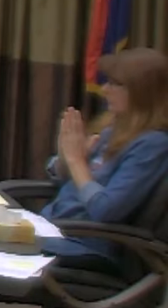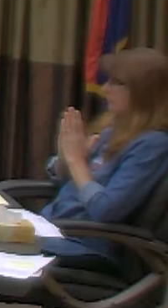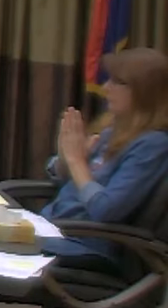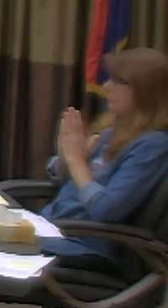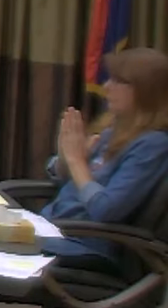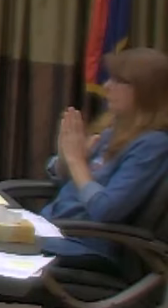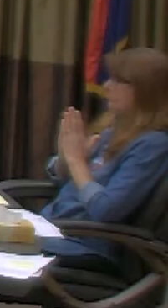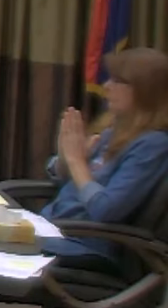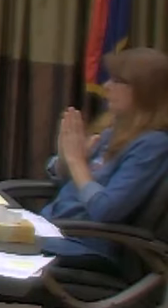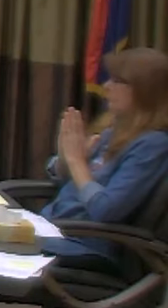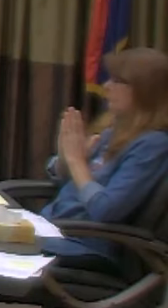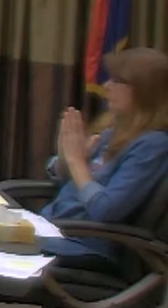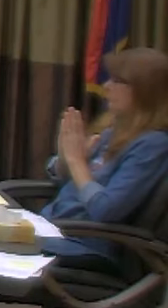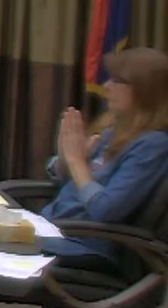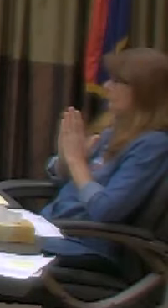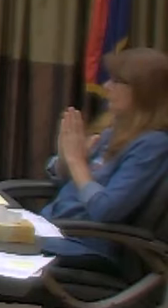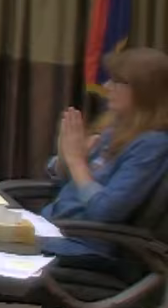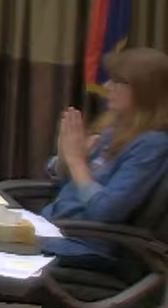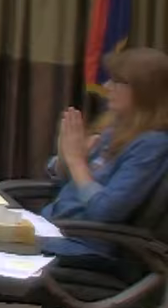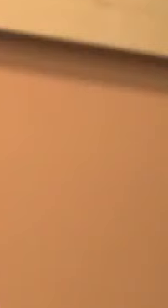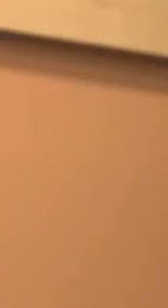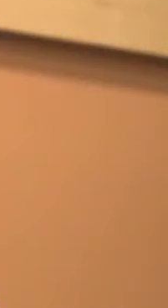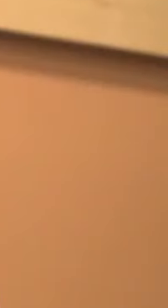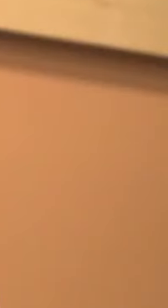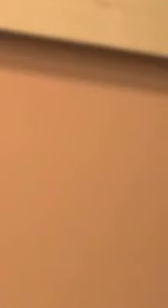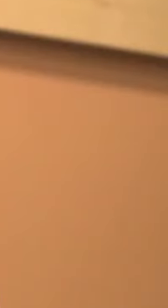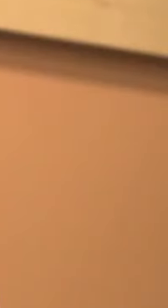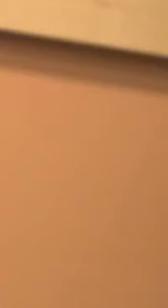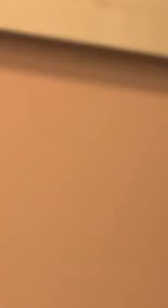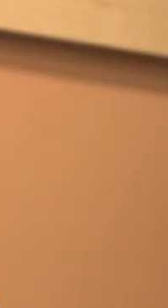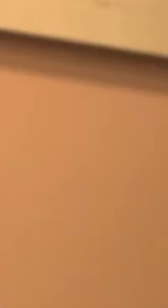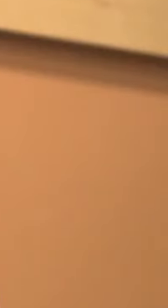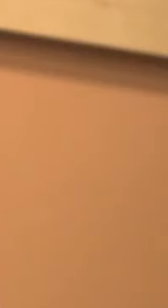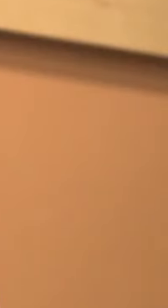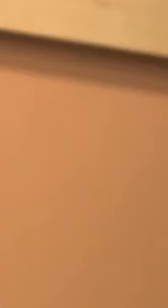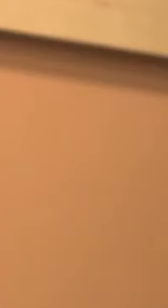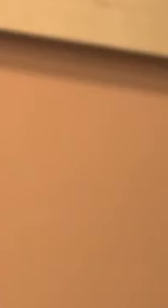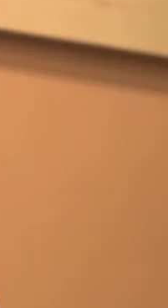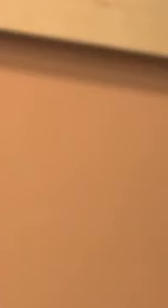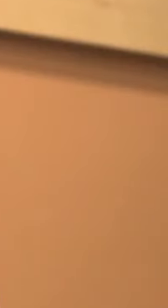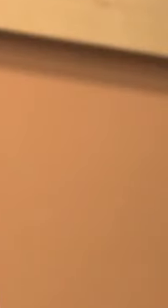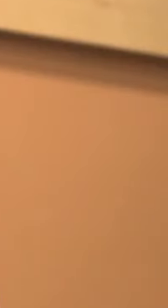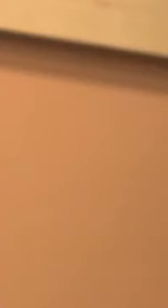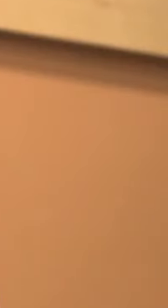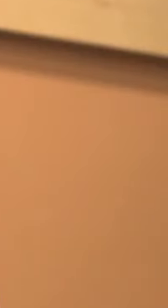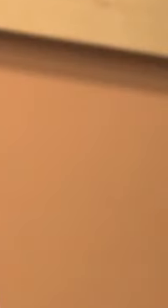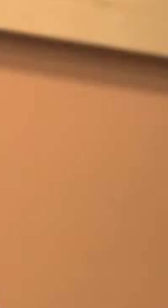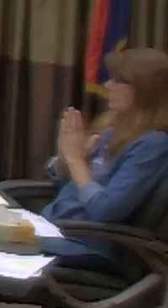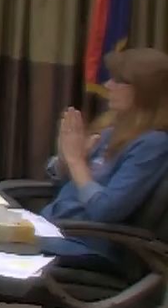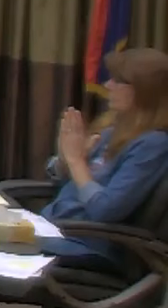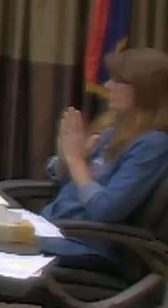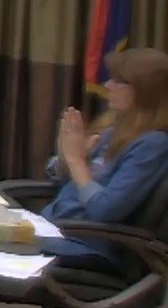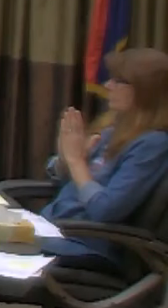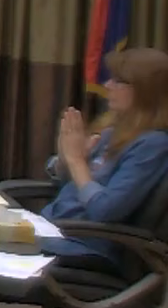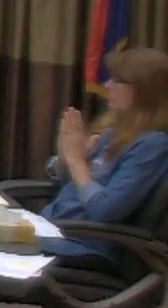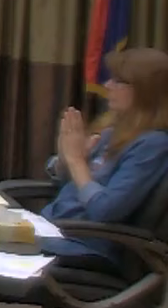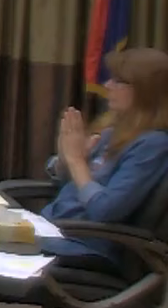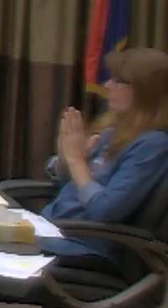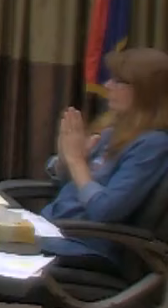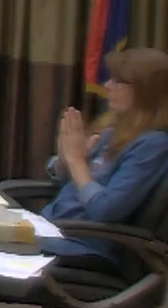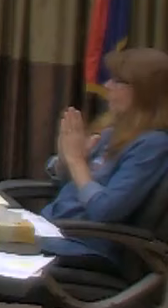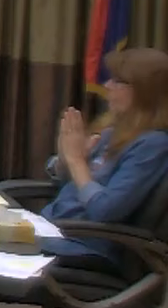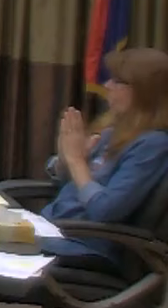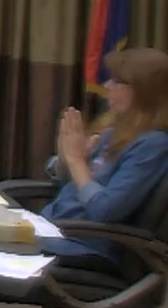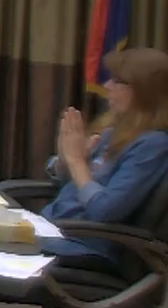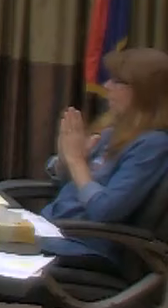Well, on serving, Just get close. on serving water outside of city limits, 20. Thank you. I think the comments have been